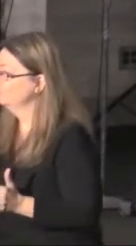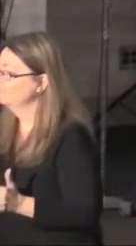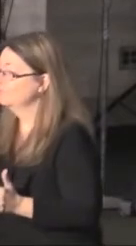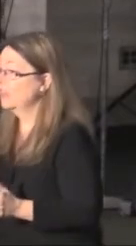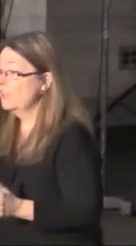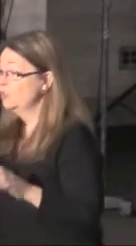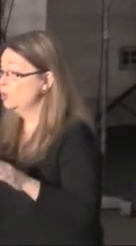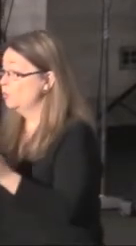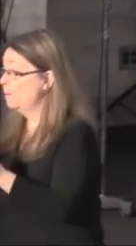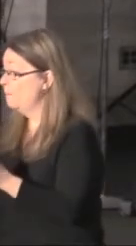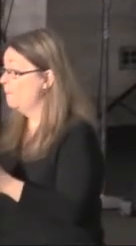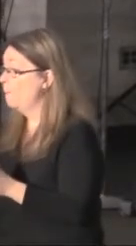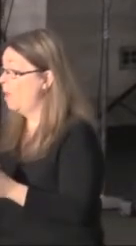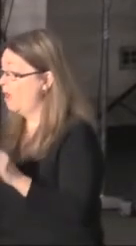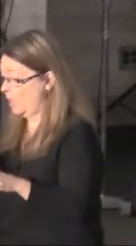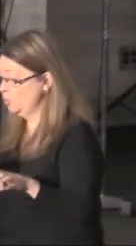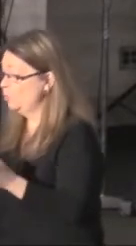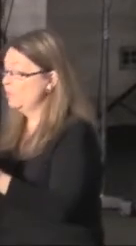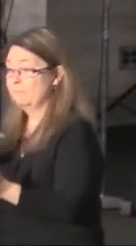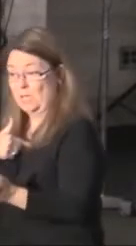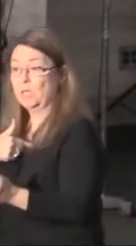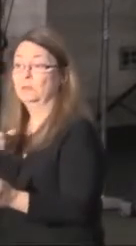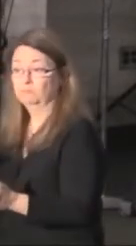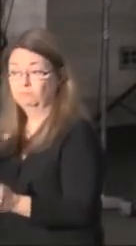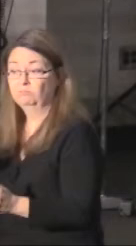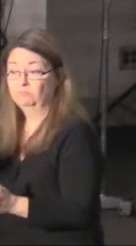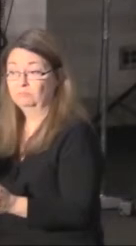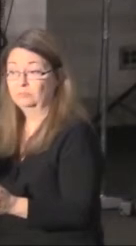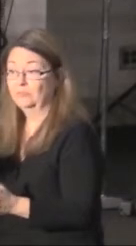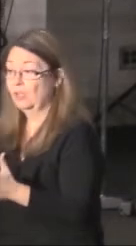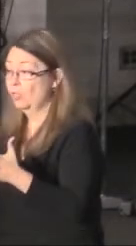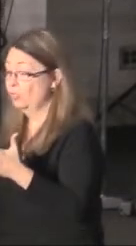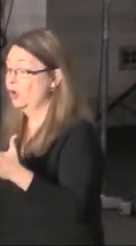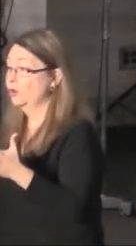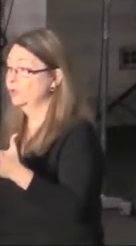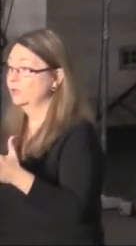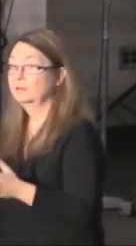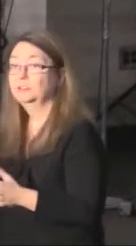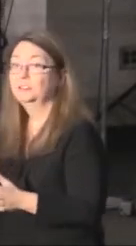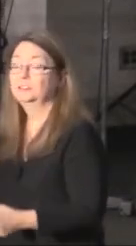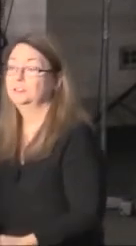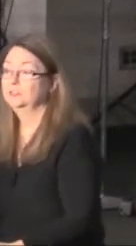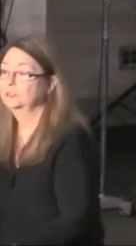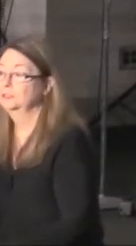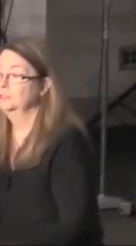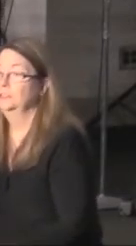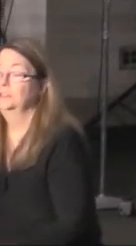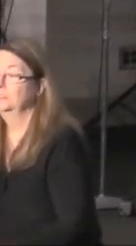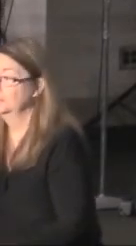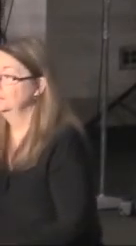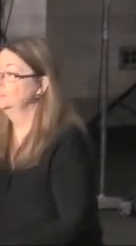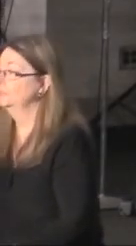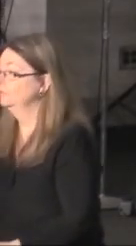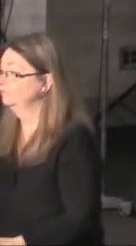Paul, he is powerful enough to do that with me. And then here's the third result that he said in verses 15 through 17. Christ is still